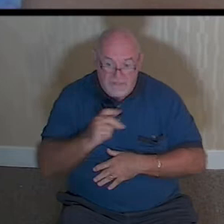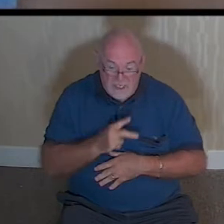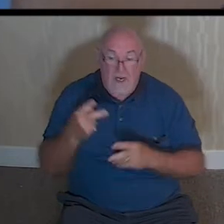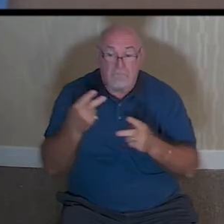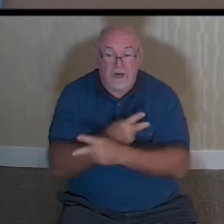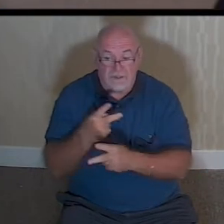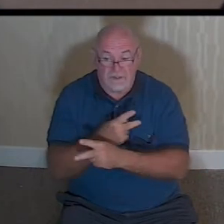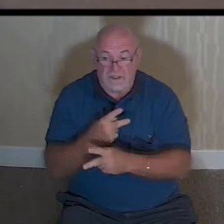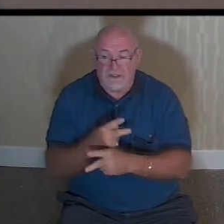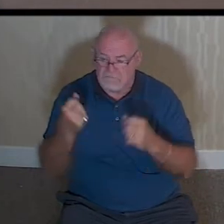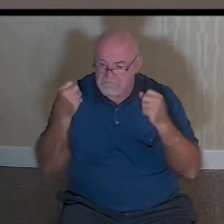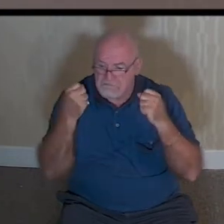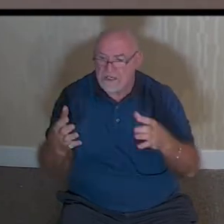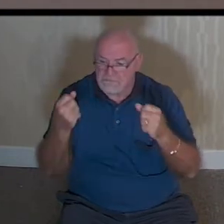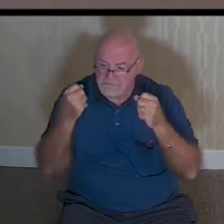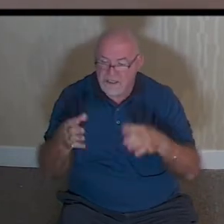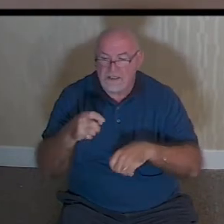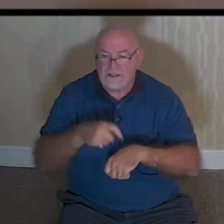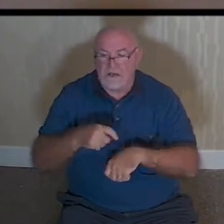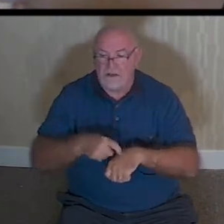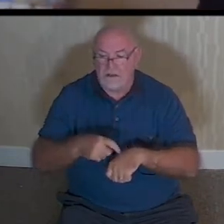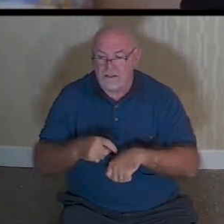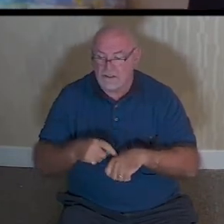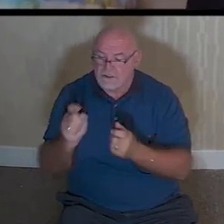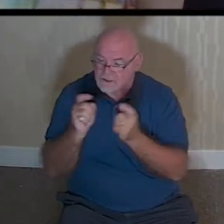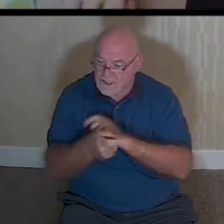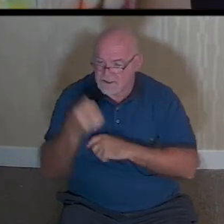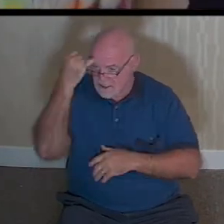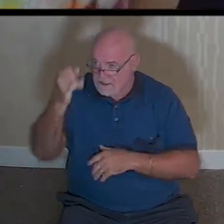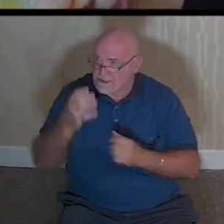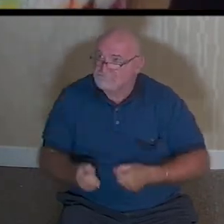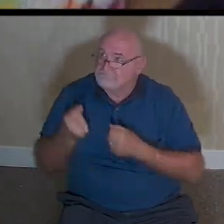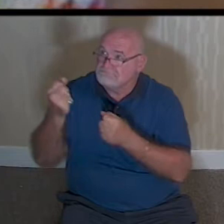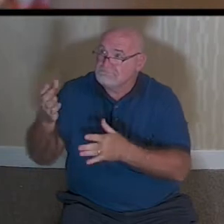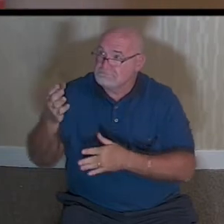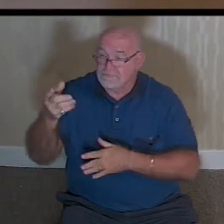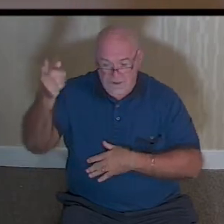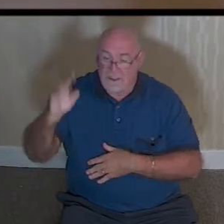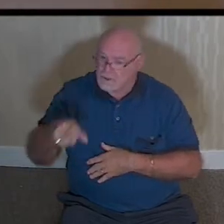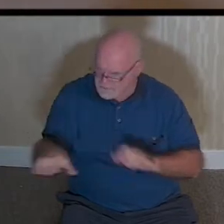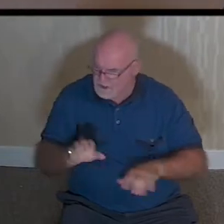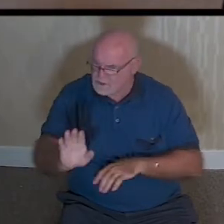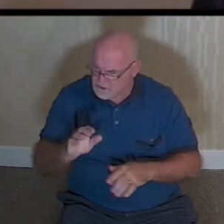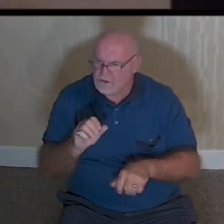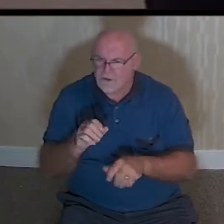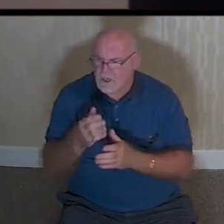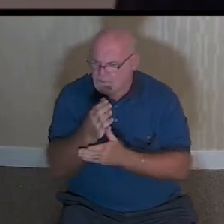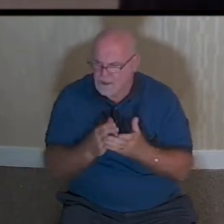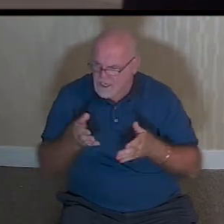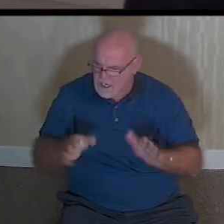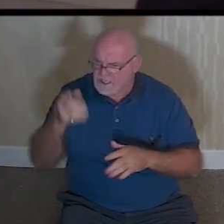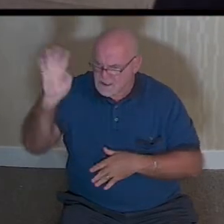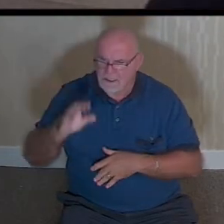me 100 times. She said, turn those ideas over to God. You've done your part. Let God